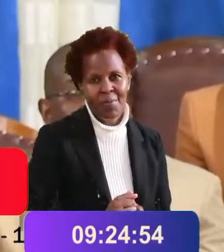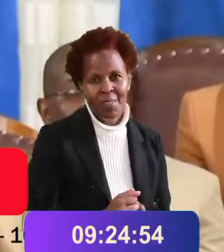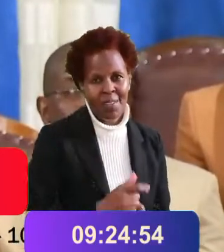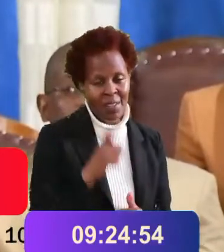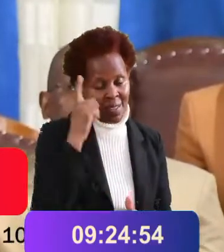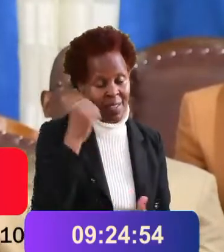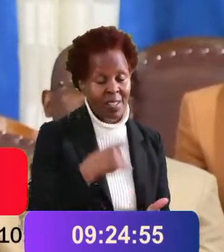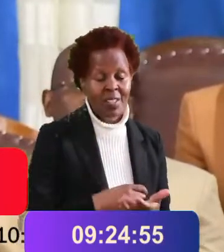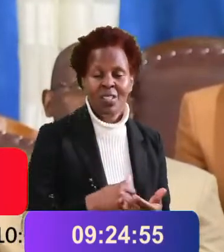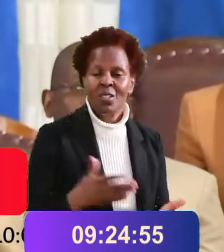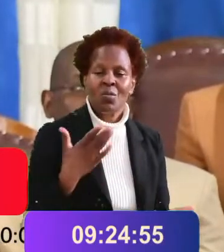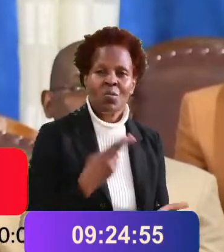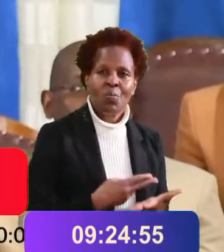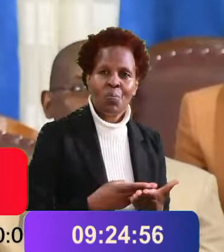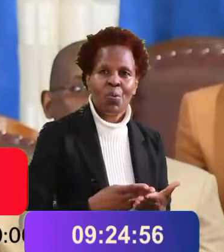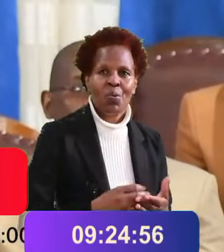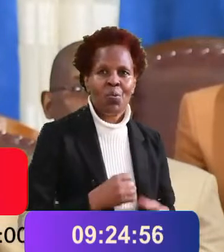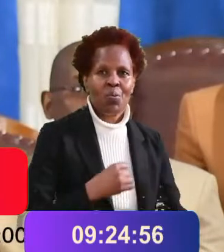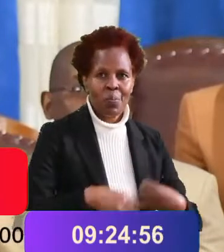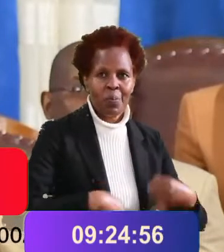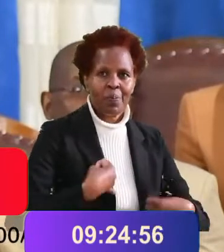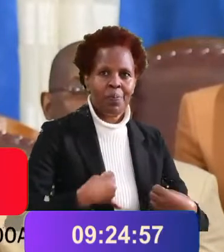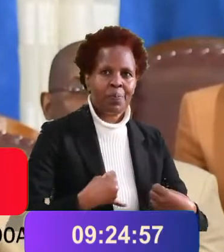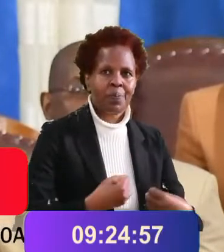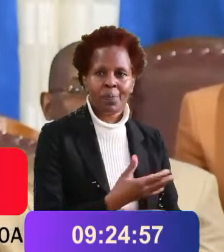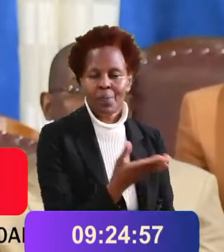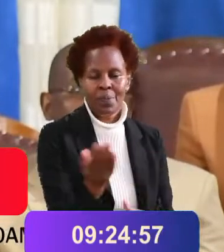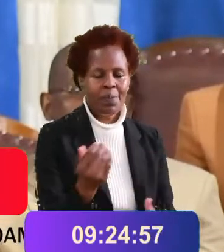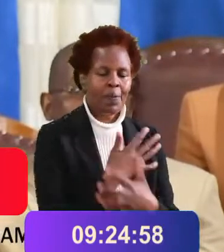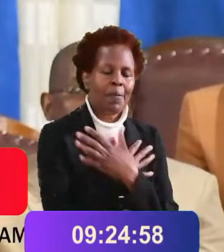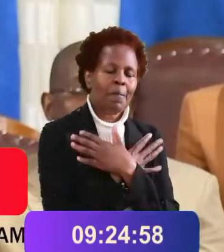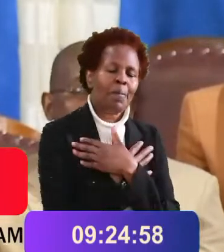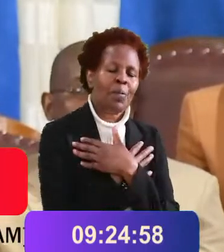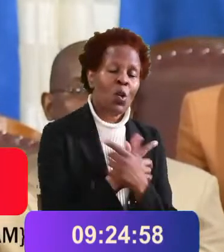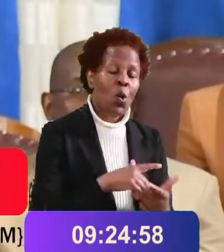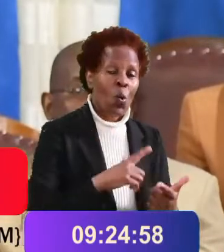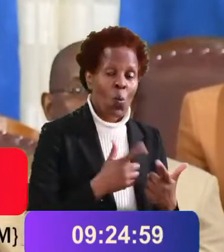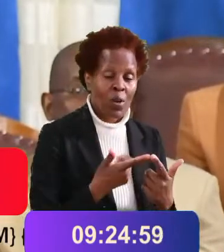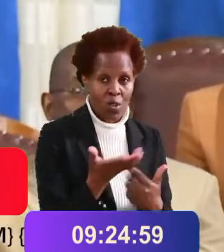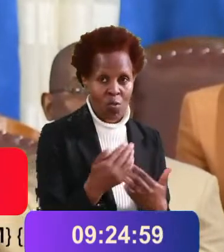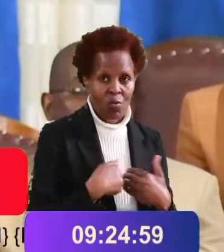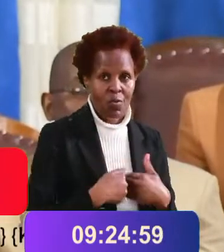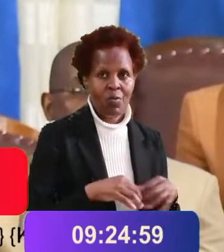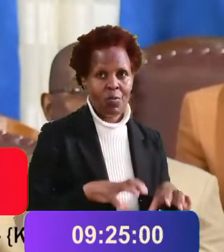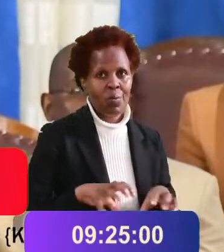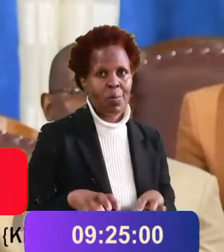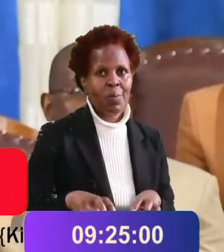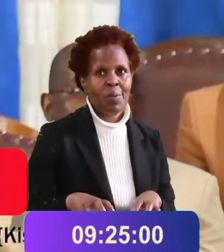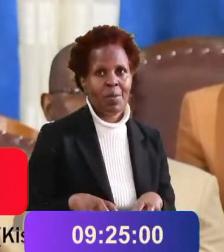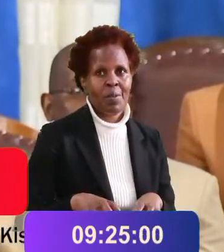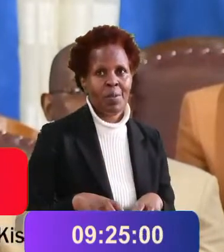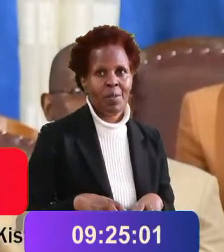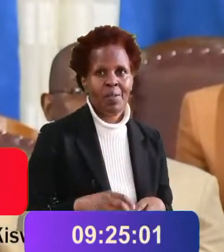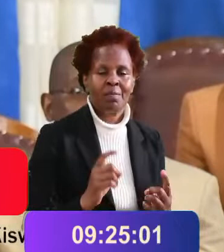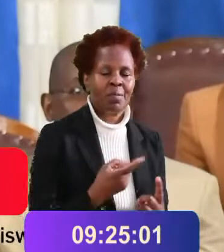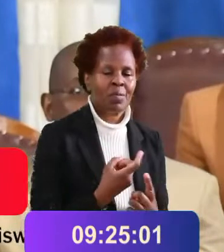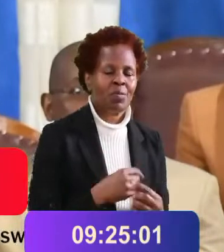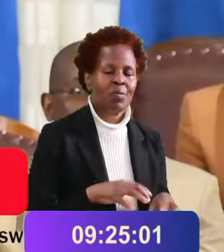pure joy, my sisters, my brothers, when you face trials of many